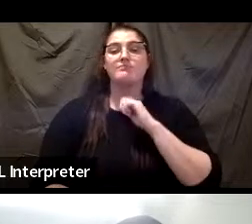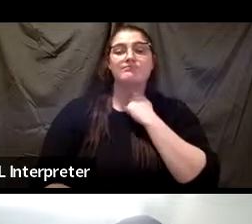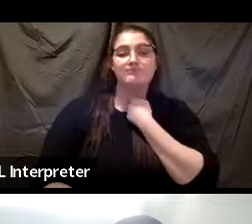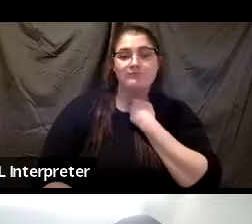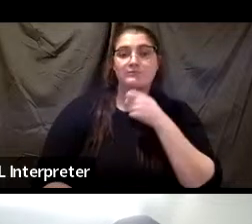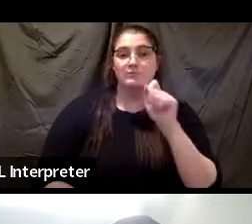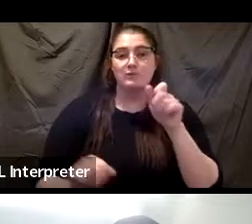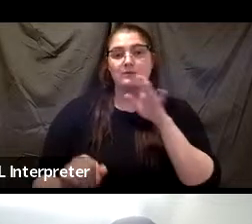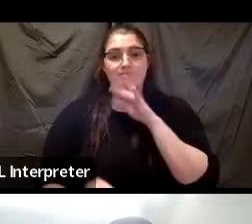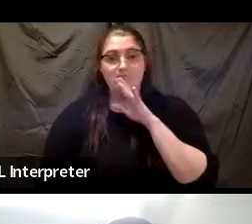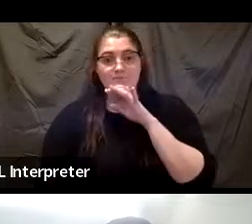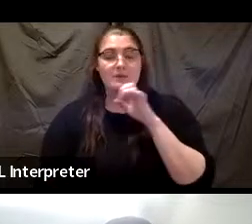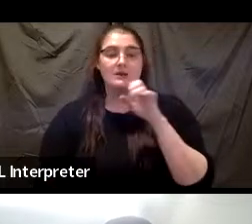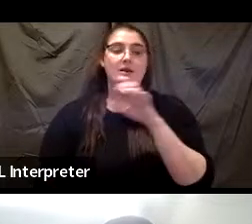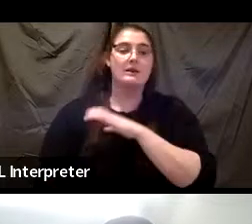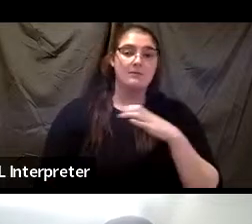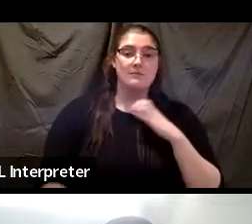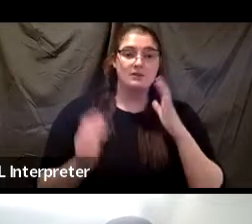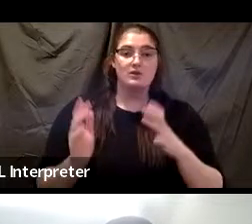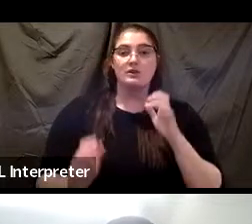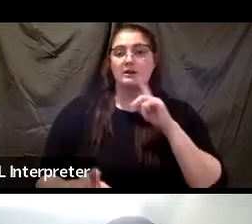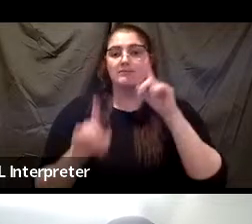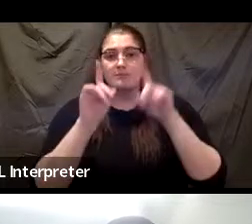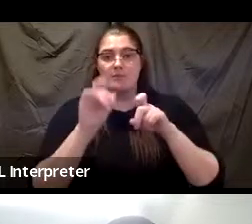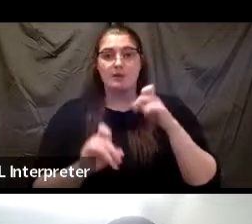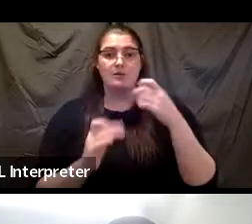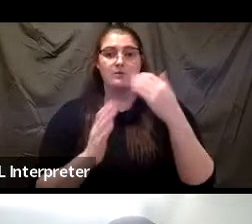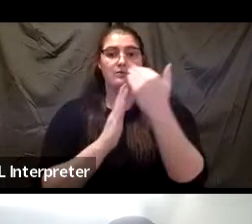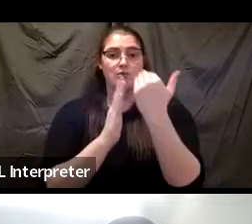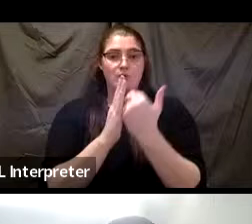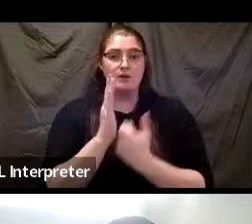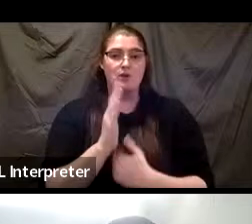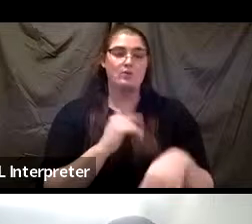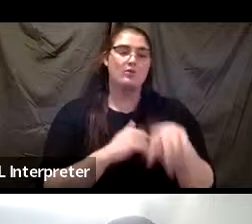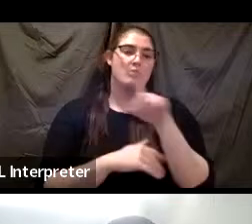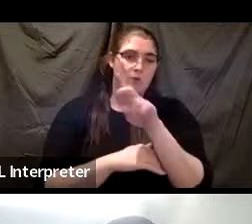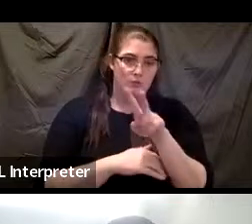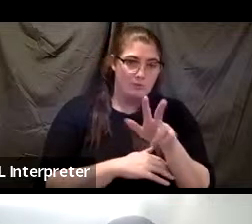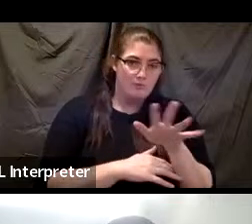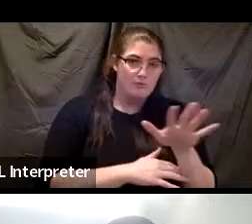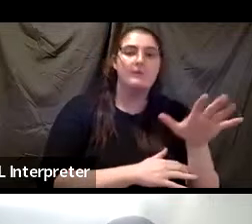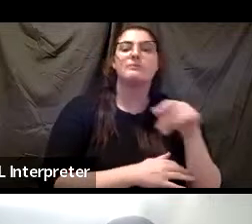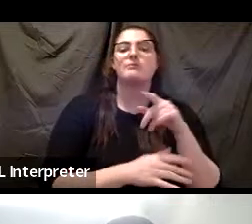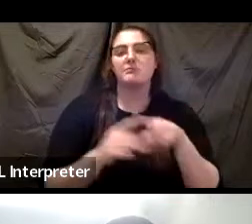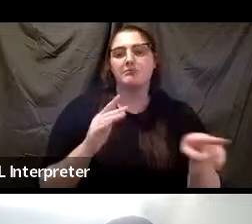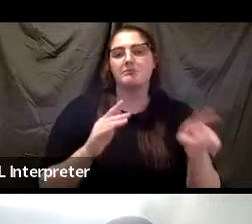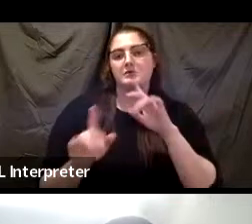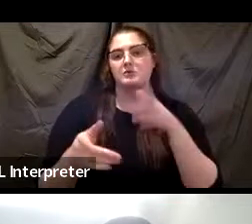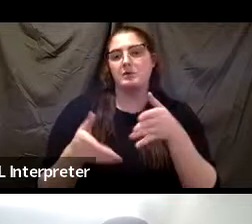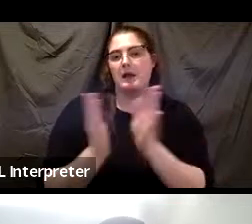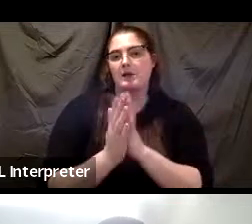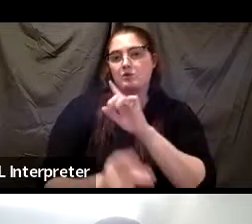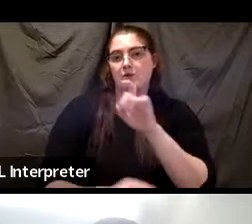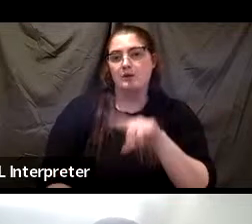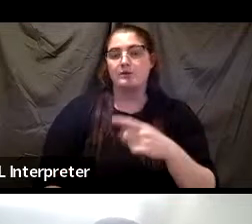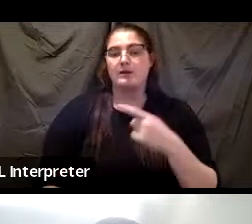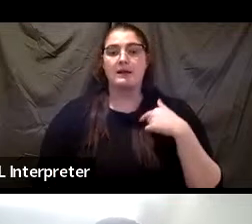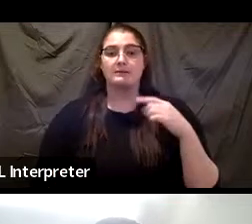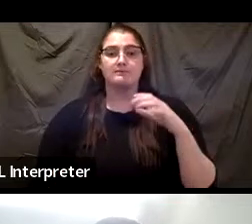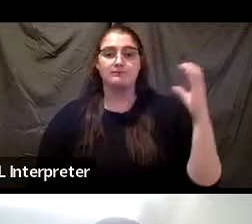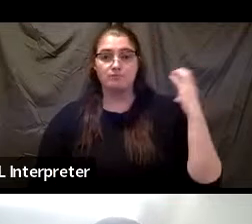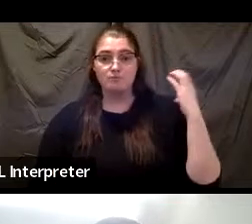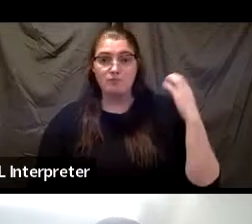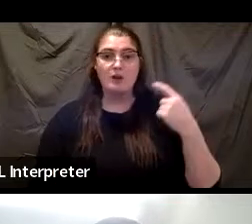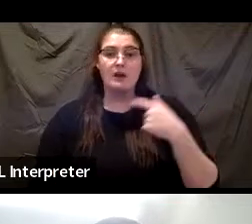go ahead and ask questions, we'll go down the order to ask these questions to Captain Monahan. As a chair, I just have some quick questions